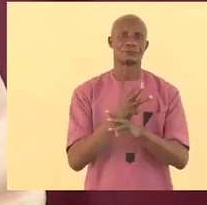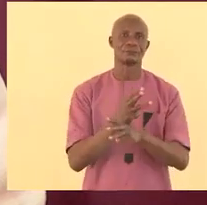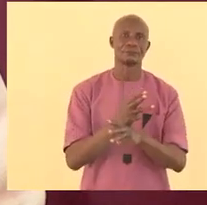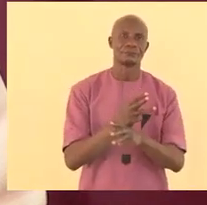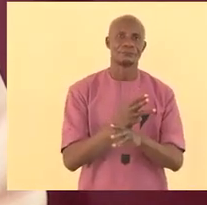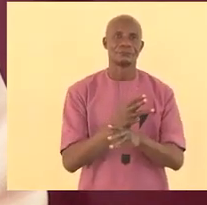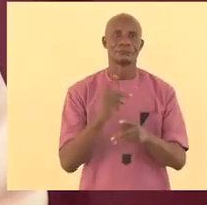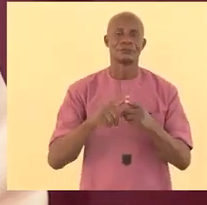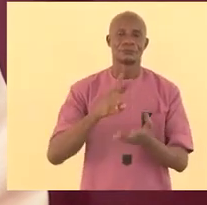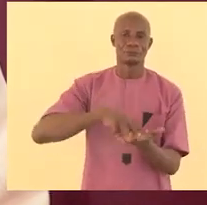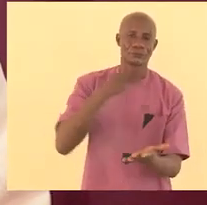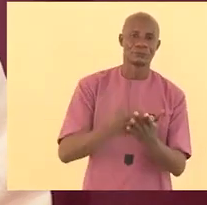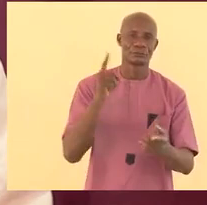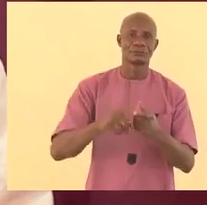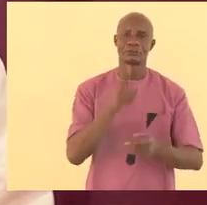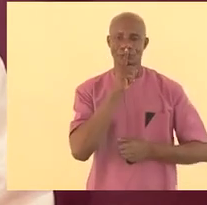bear witness to the truth.